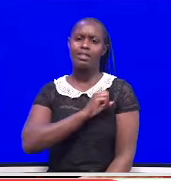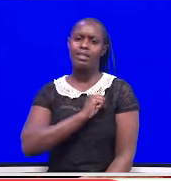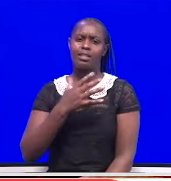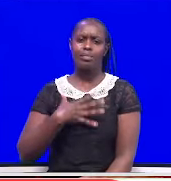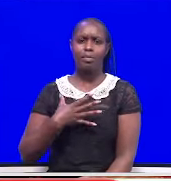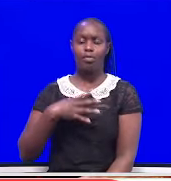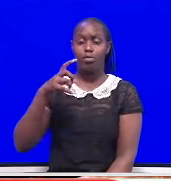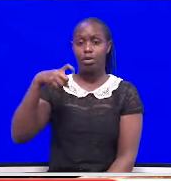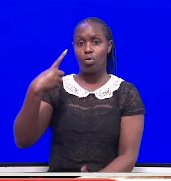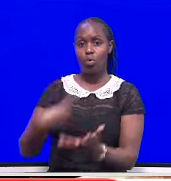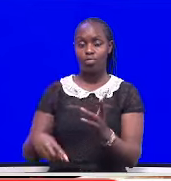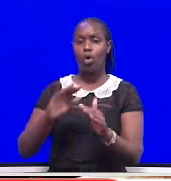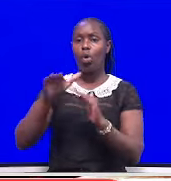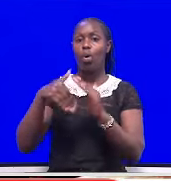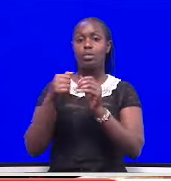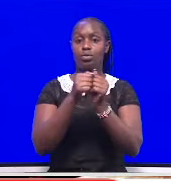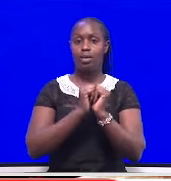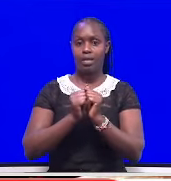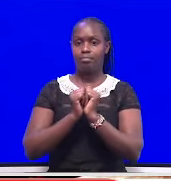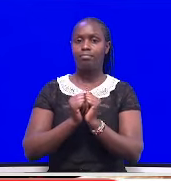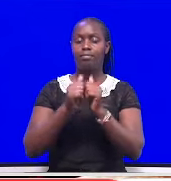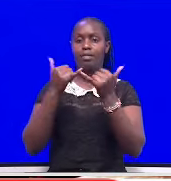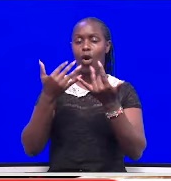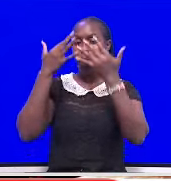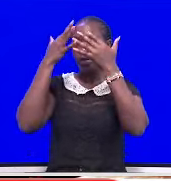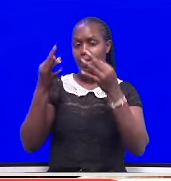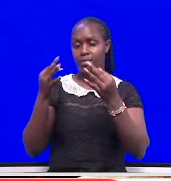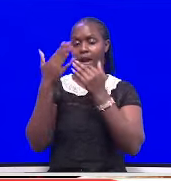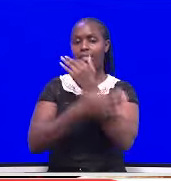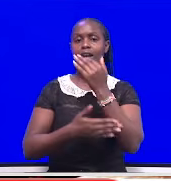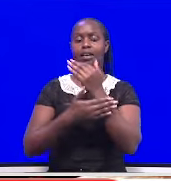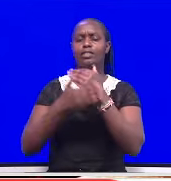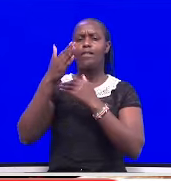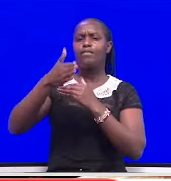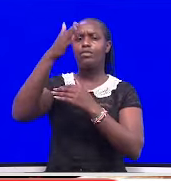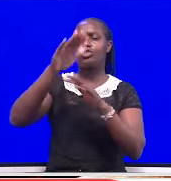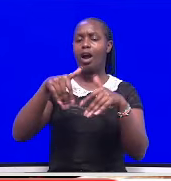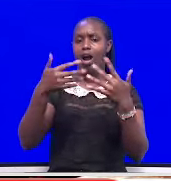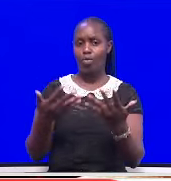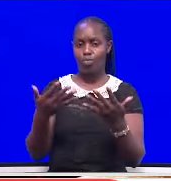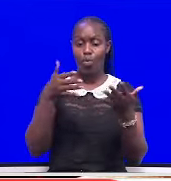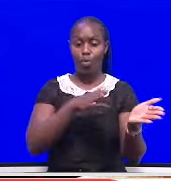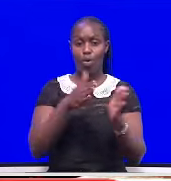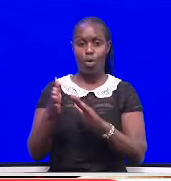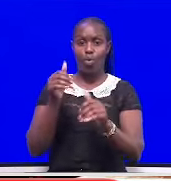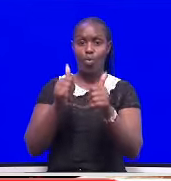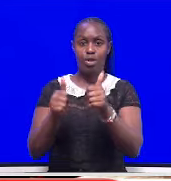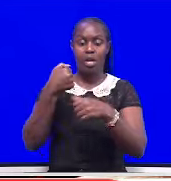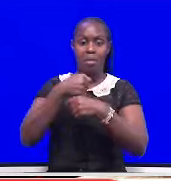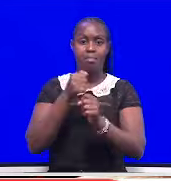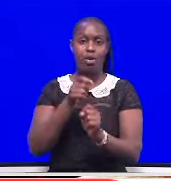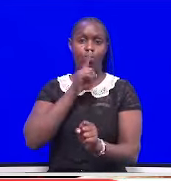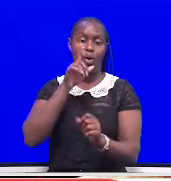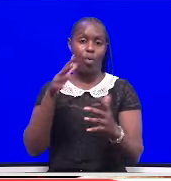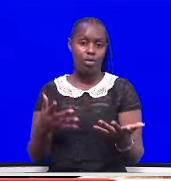come together and figure out the future of our country in a manner that makes sure that